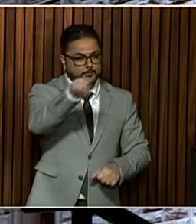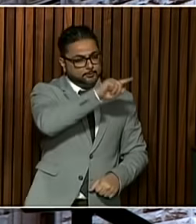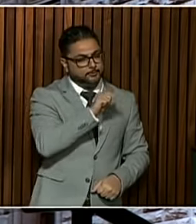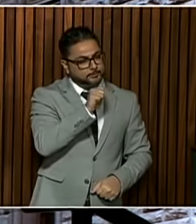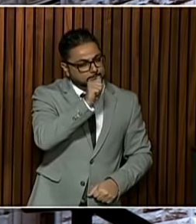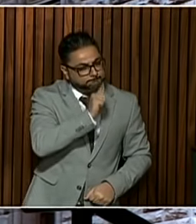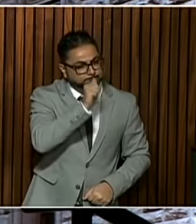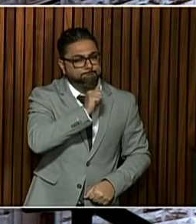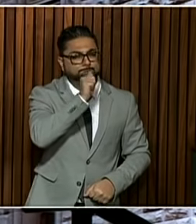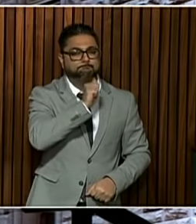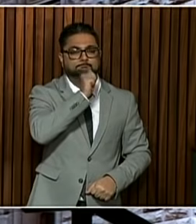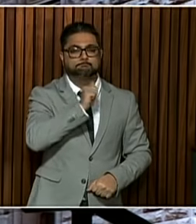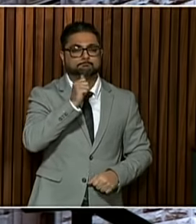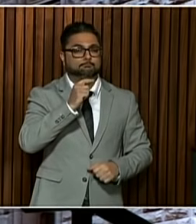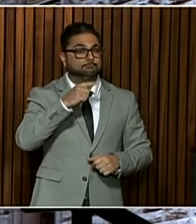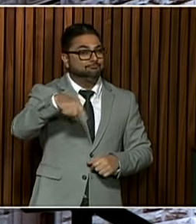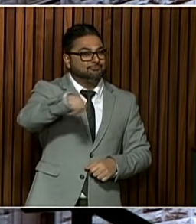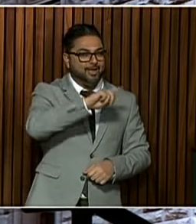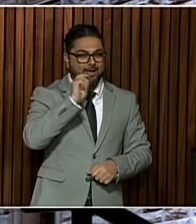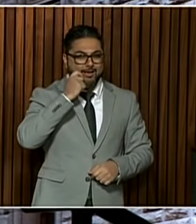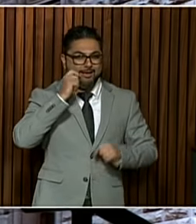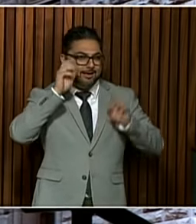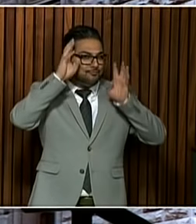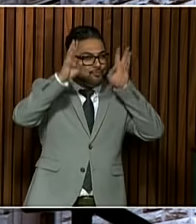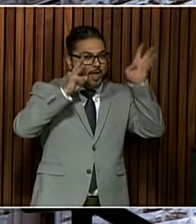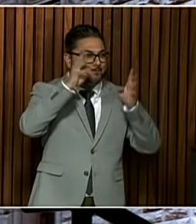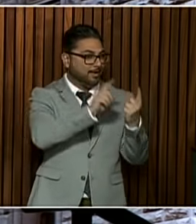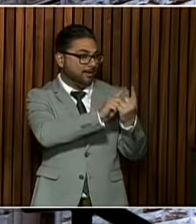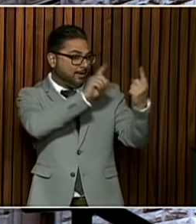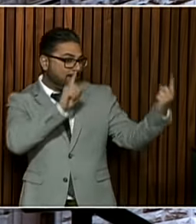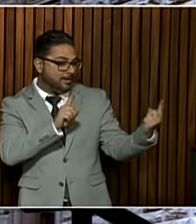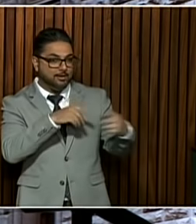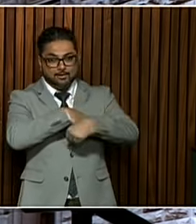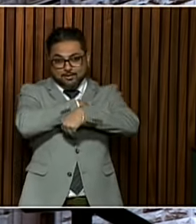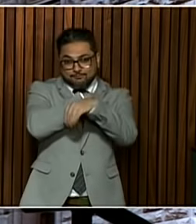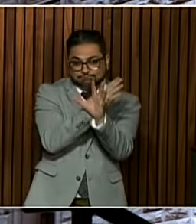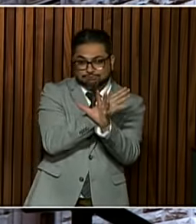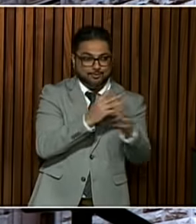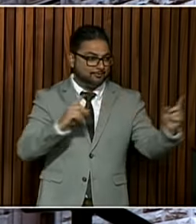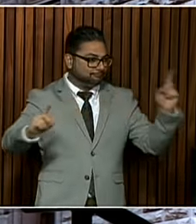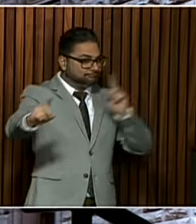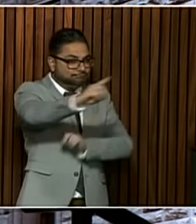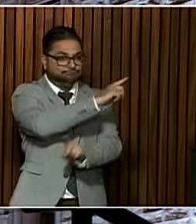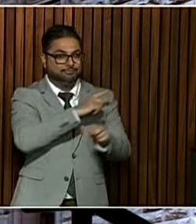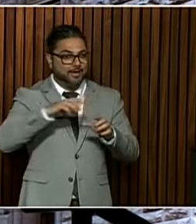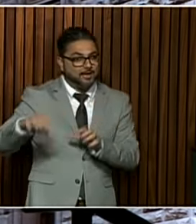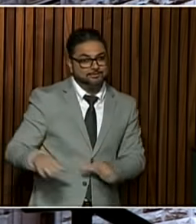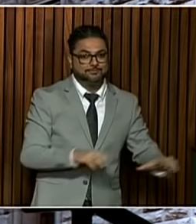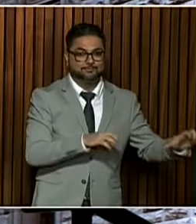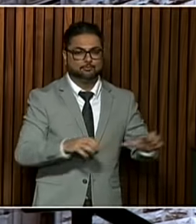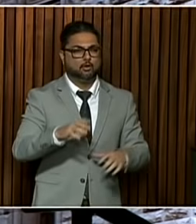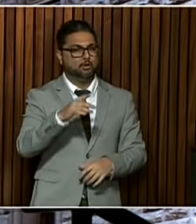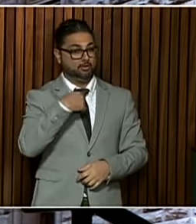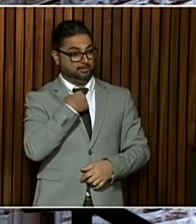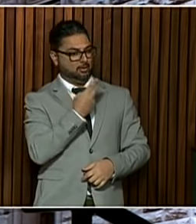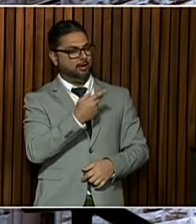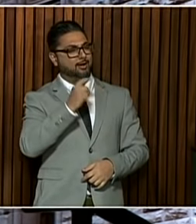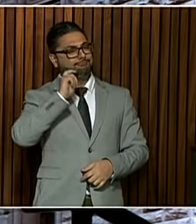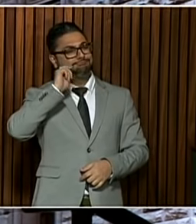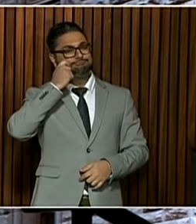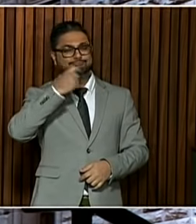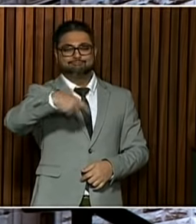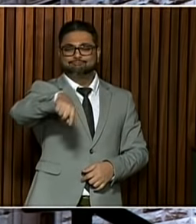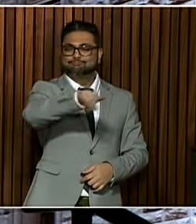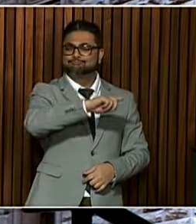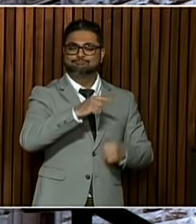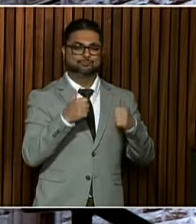communal gathering and isolation all at the same time. It seems like an oxymoron, but people seem to be doing it really well. And I applaud the Ontarians for doing